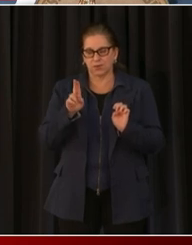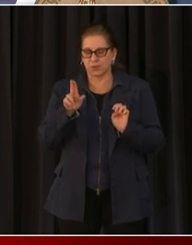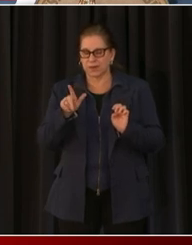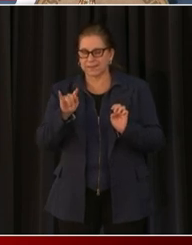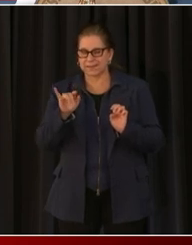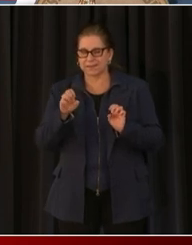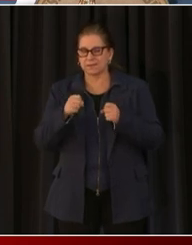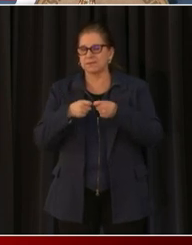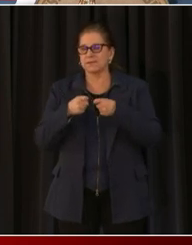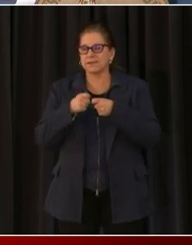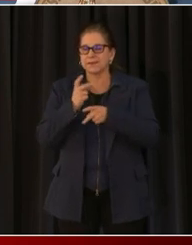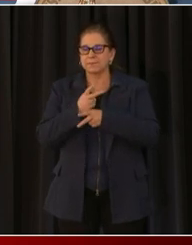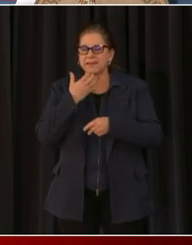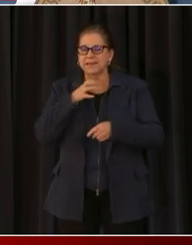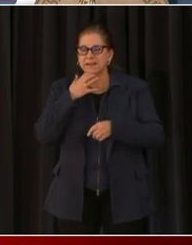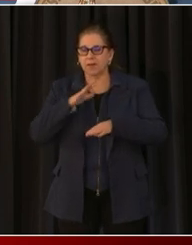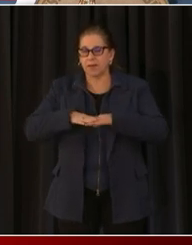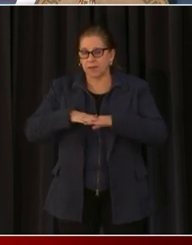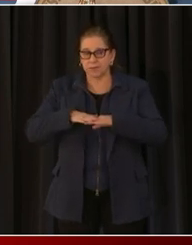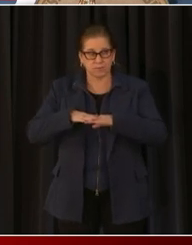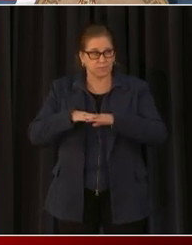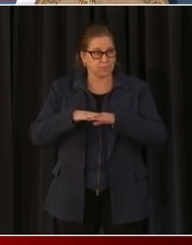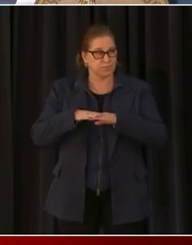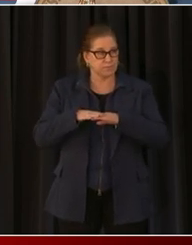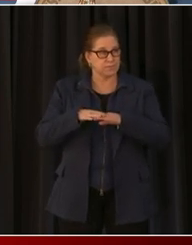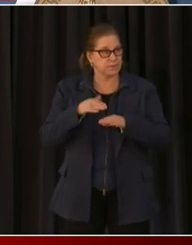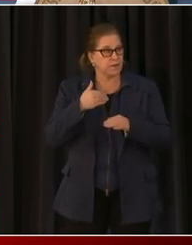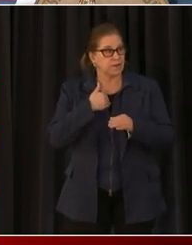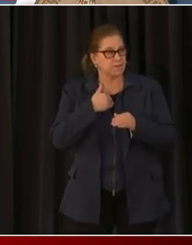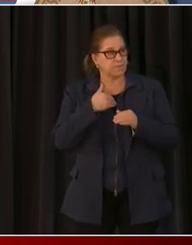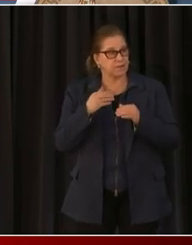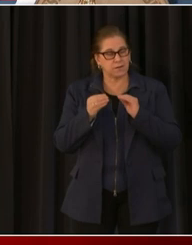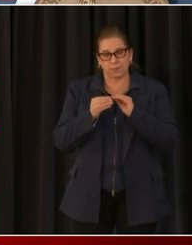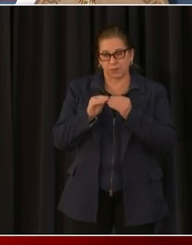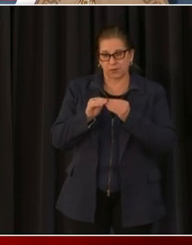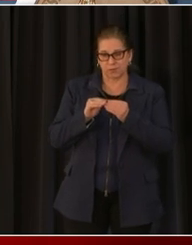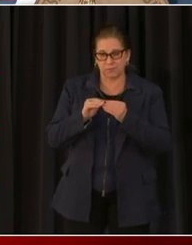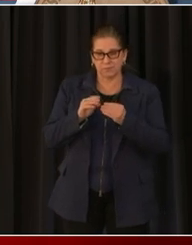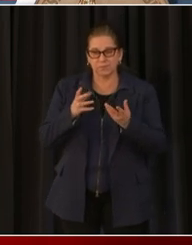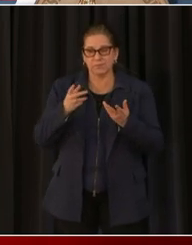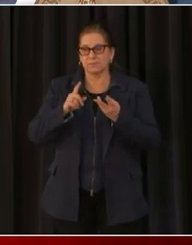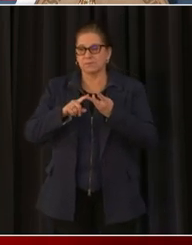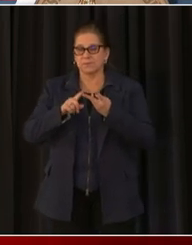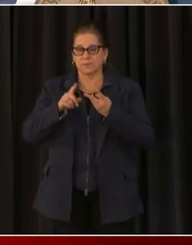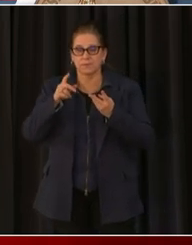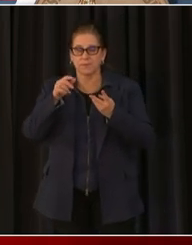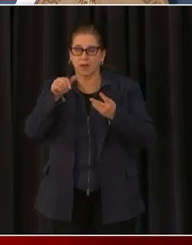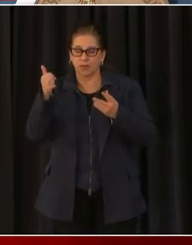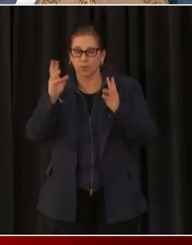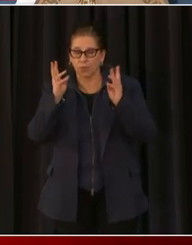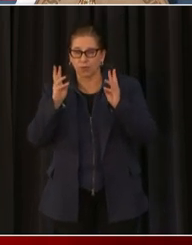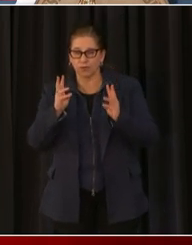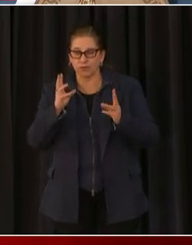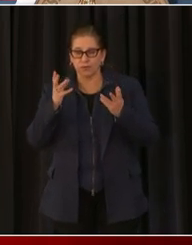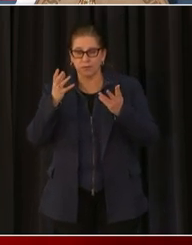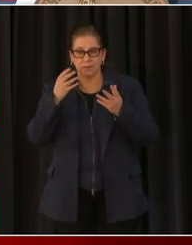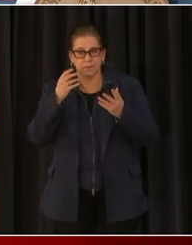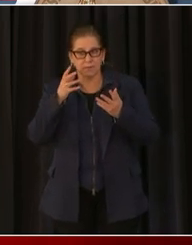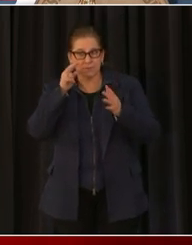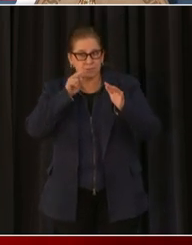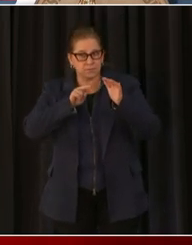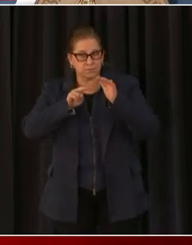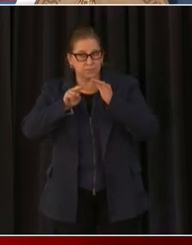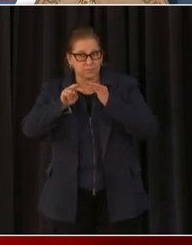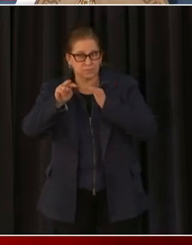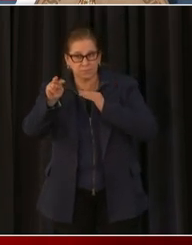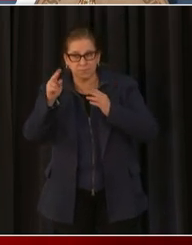contacts. We, given our weather forecast and conditions, are not anticipating